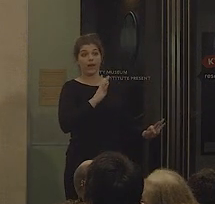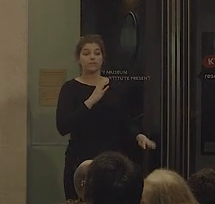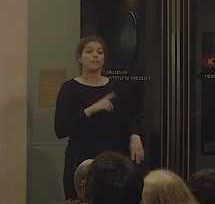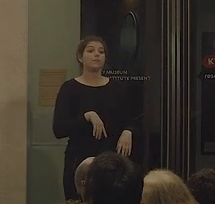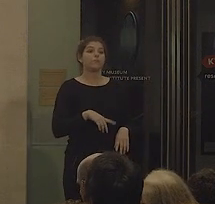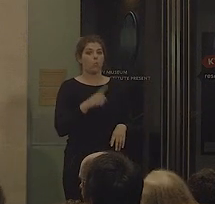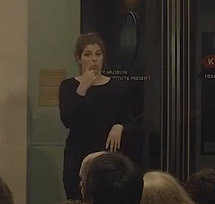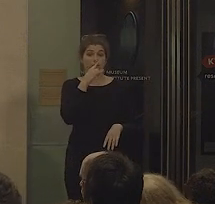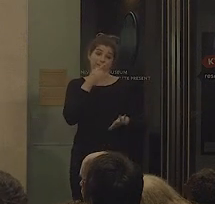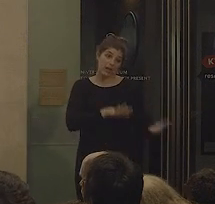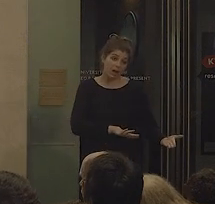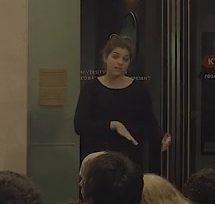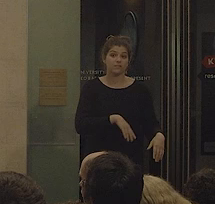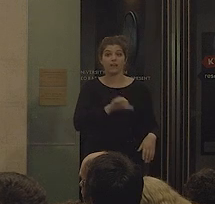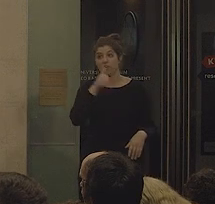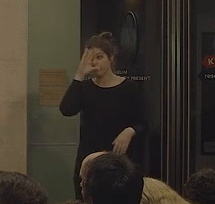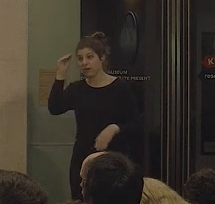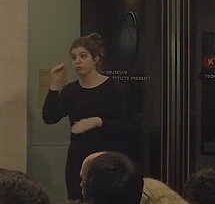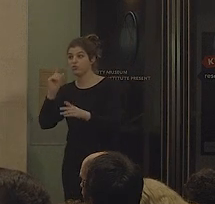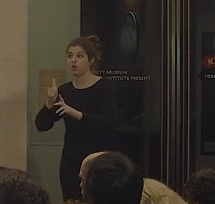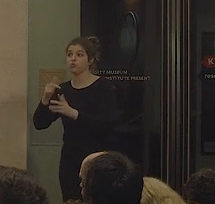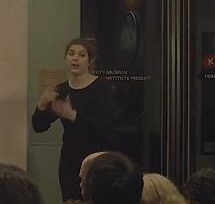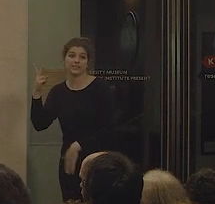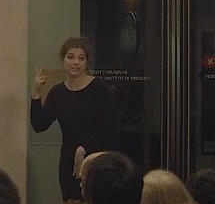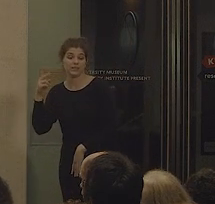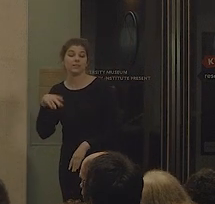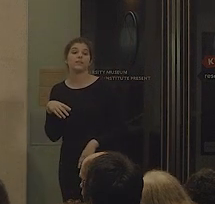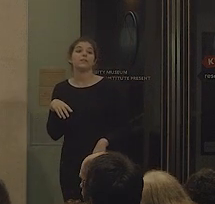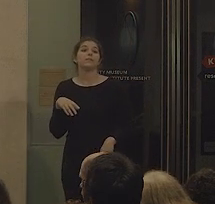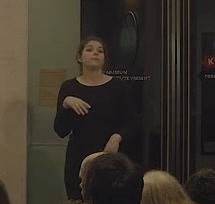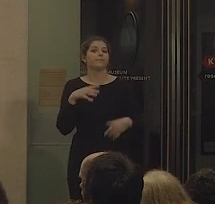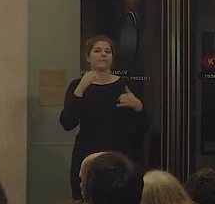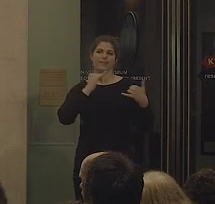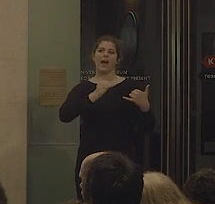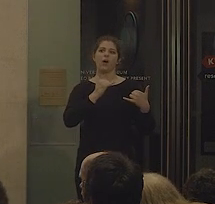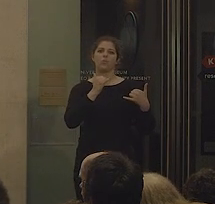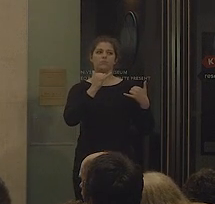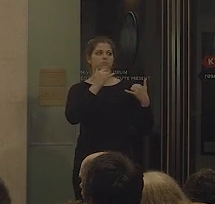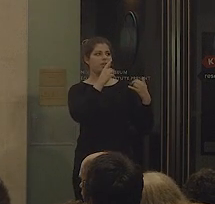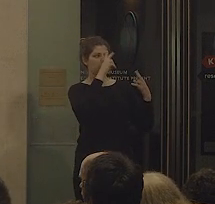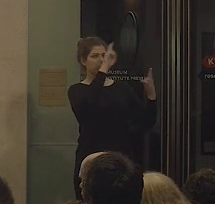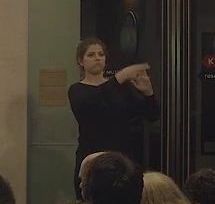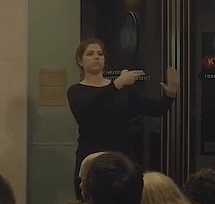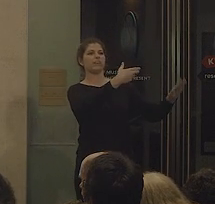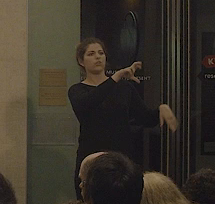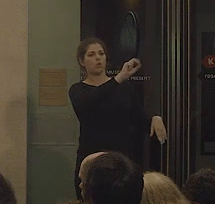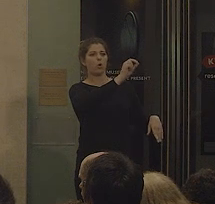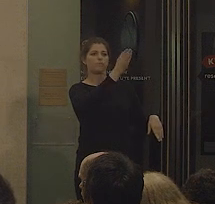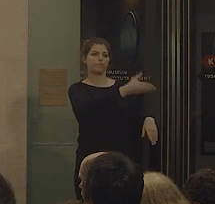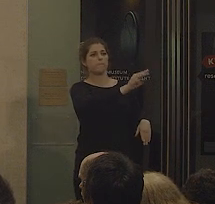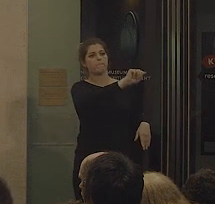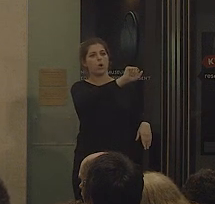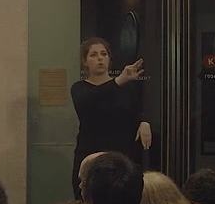one kid died and another man was shot twice. And now they're essentially being called heroes /